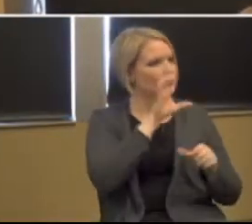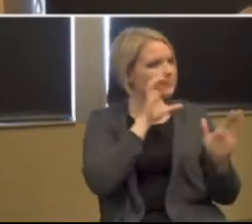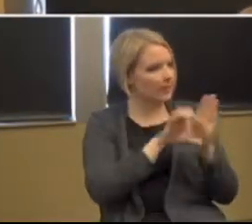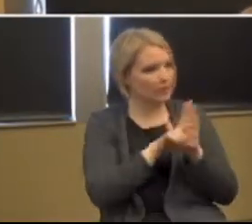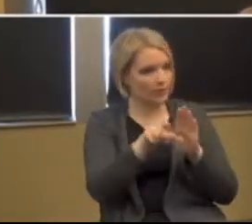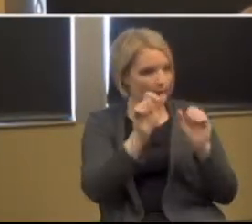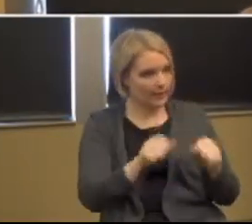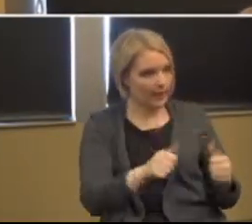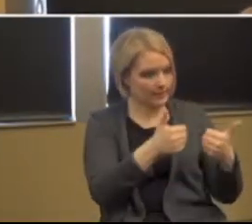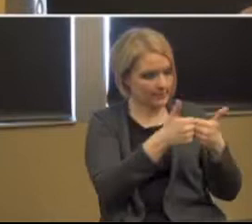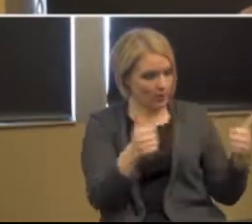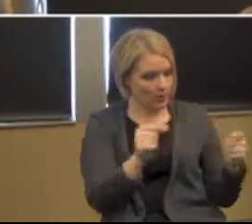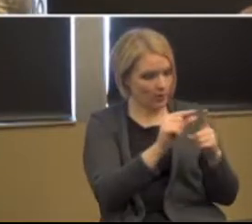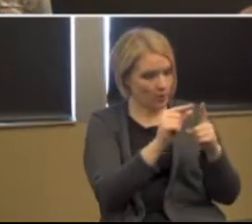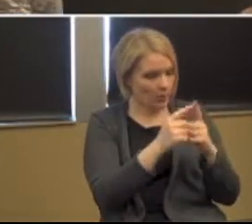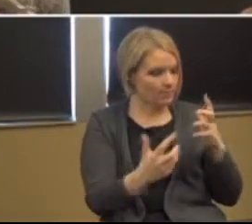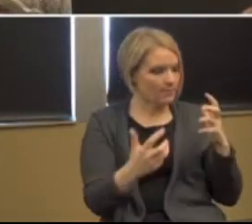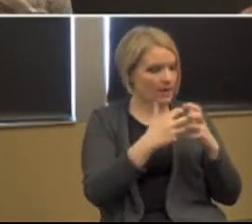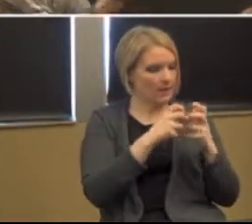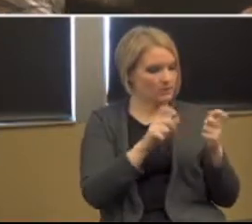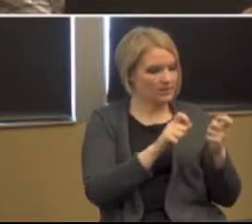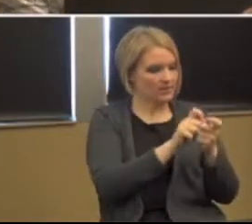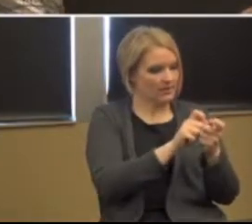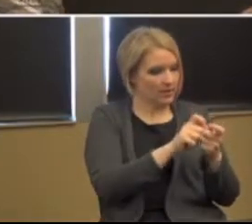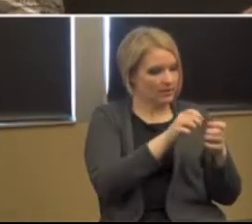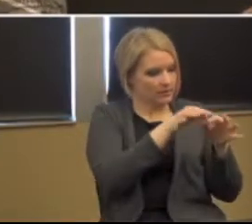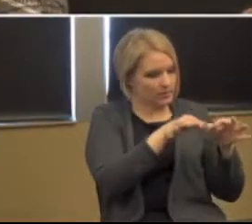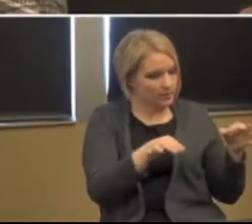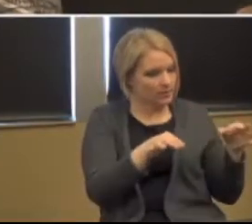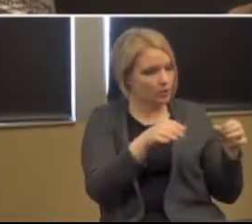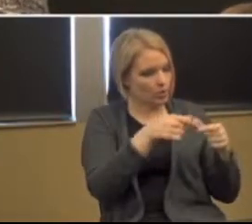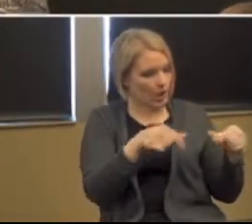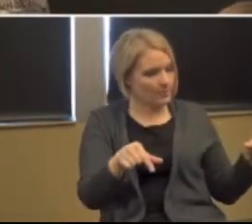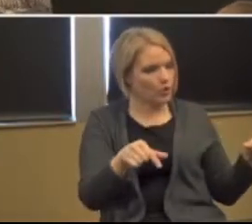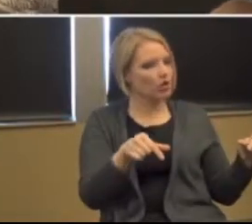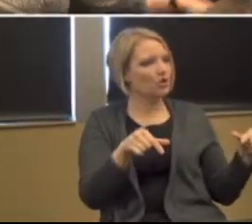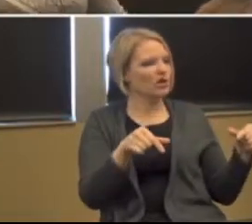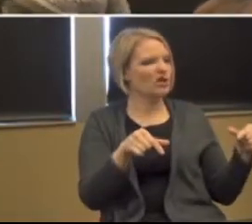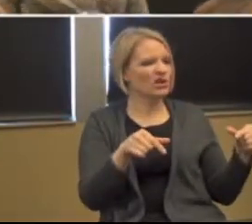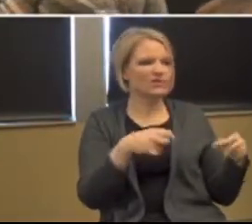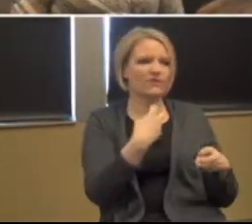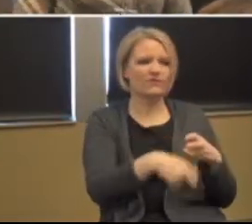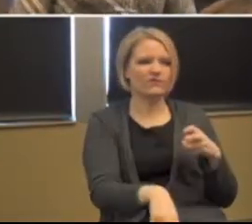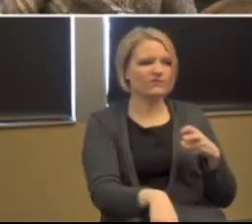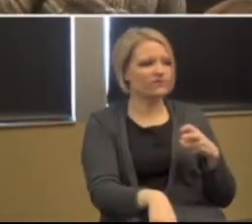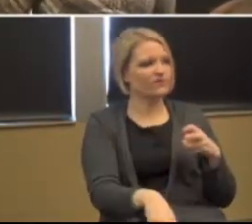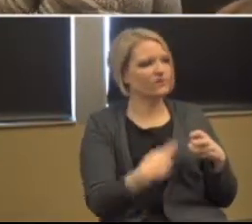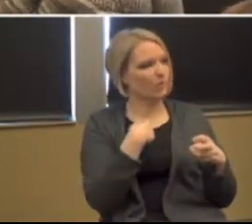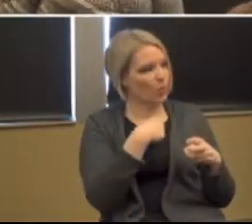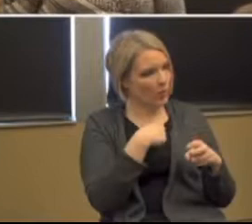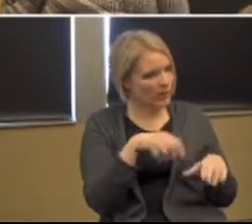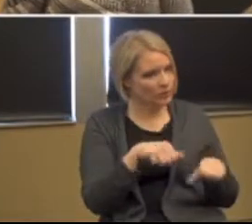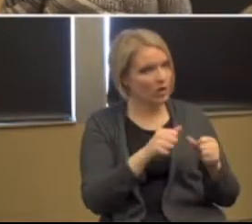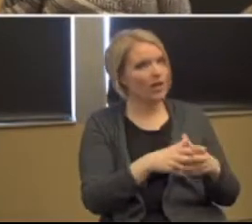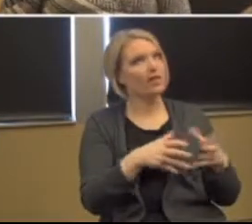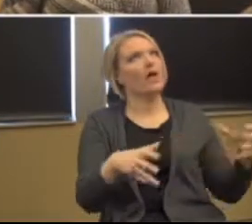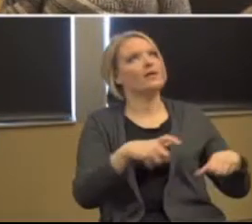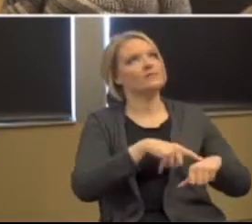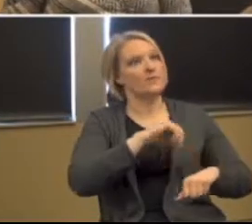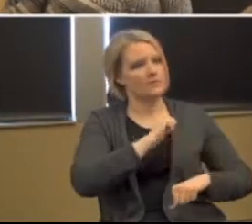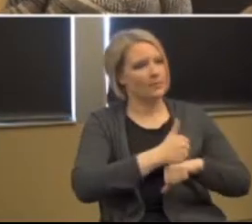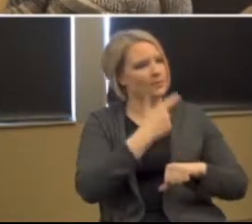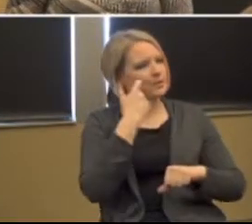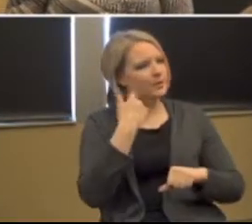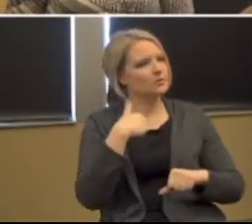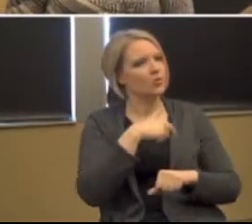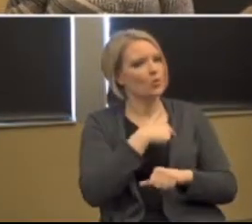their words into the parts of speech? Different things like that. Category stuff over there. We spent a lot of time because we